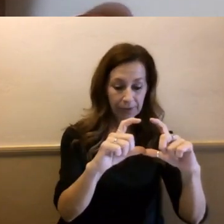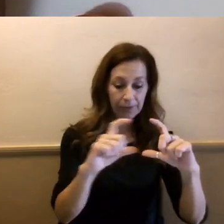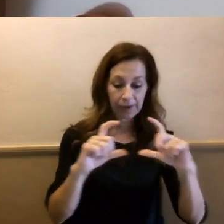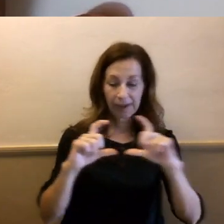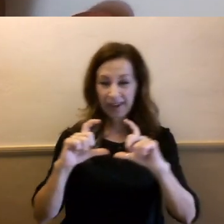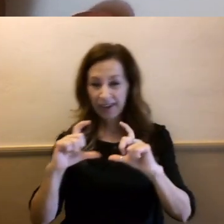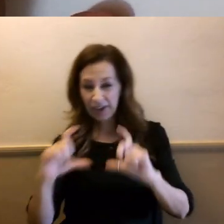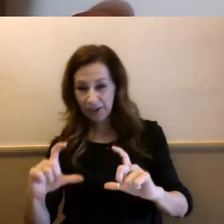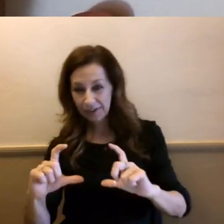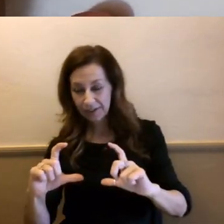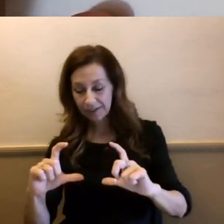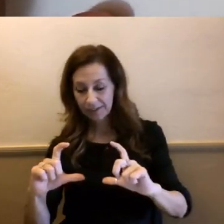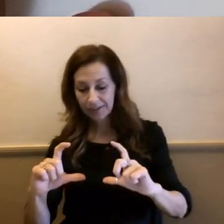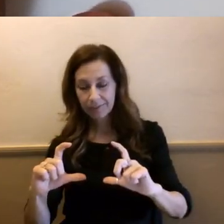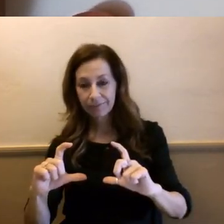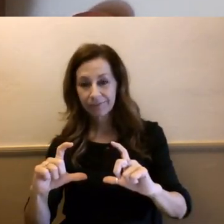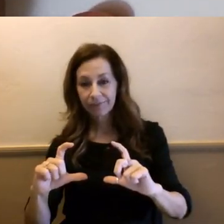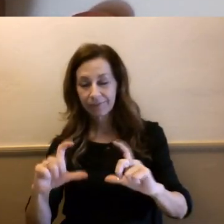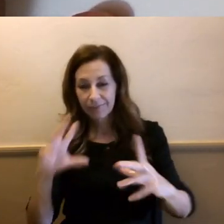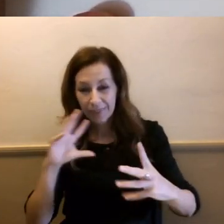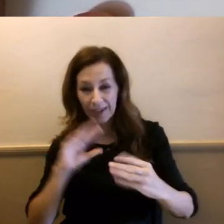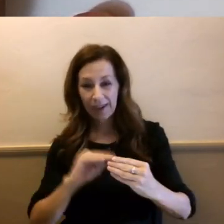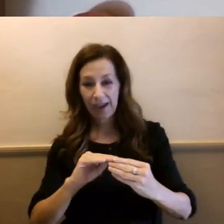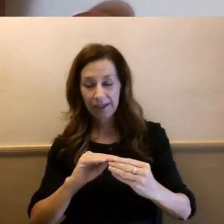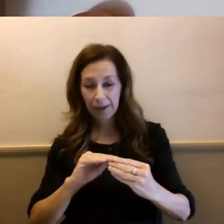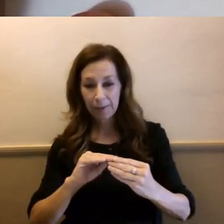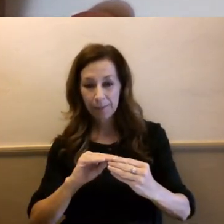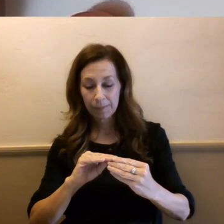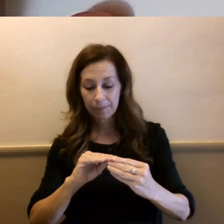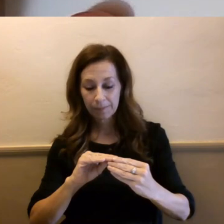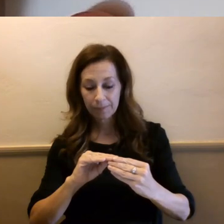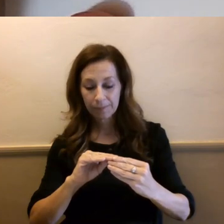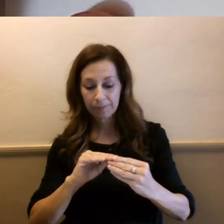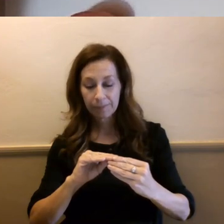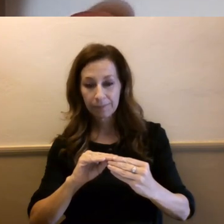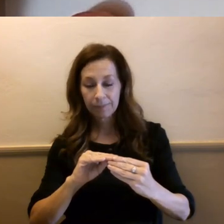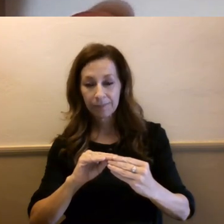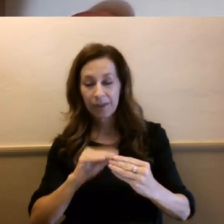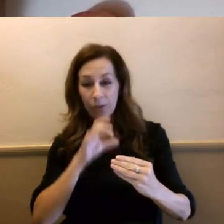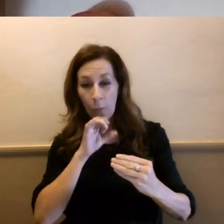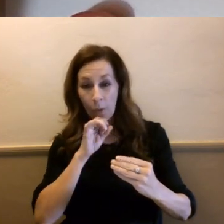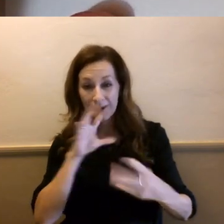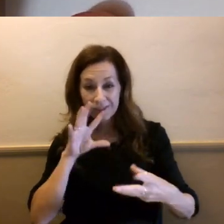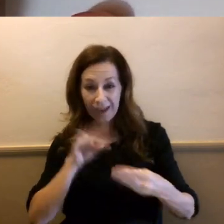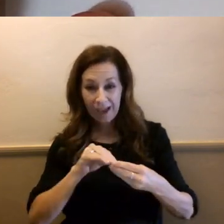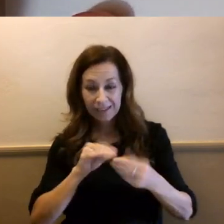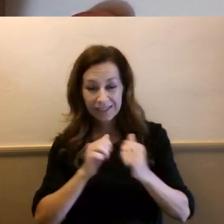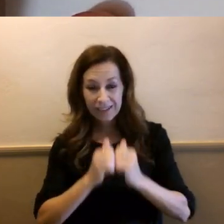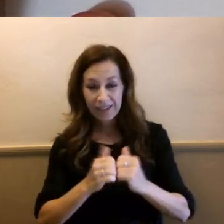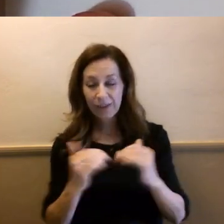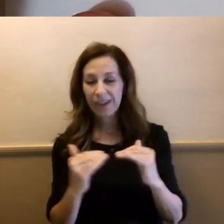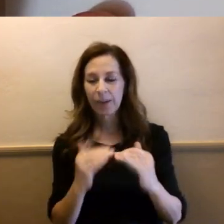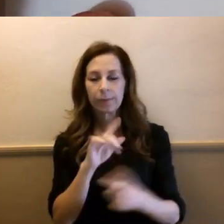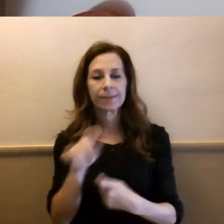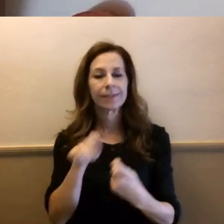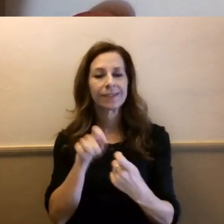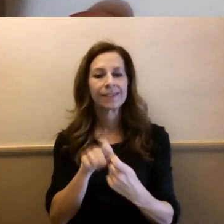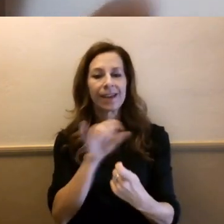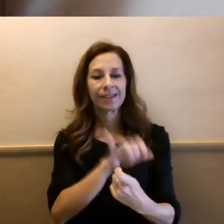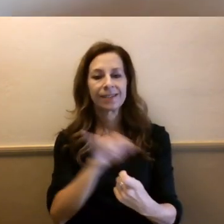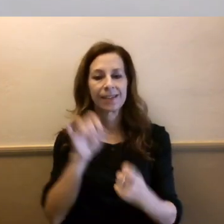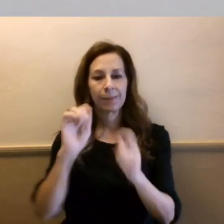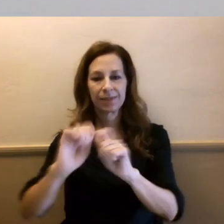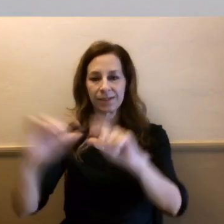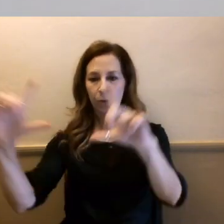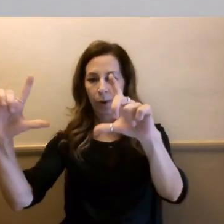here and everything from here, and I add all the orange, and I add the orange up, it will equal exactly